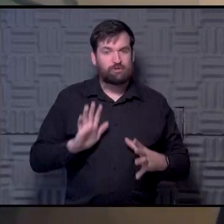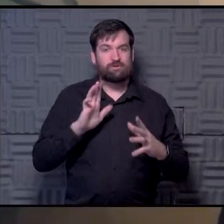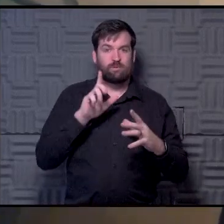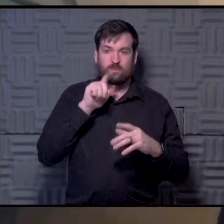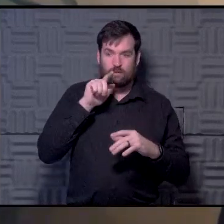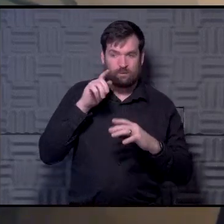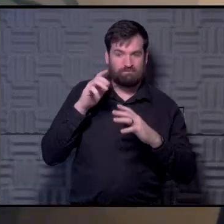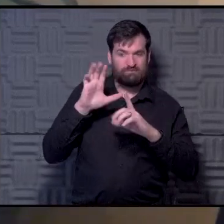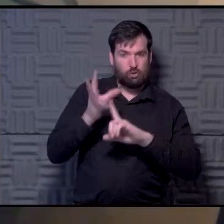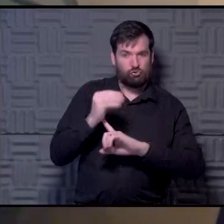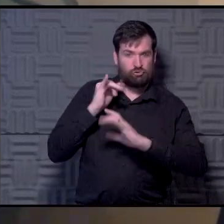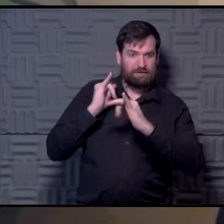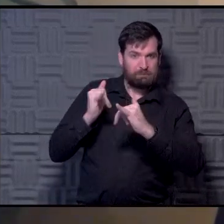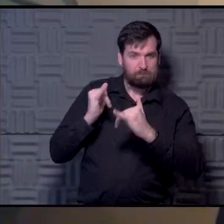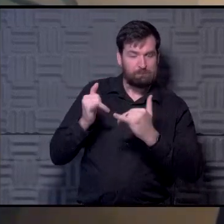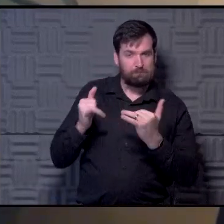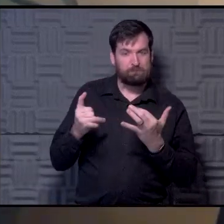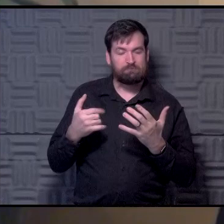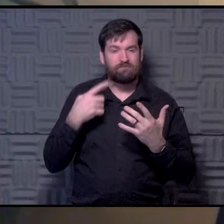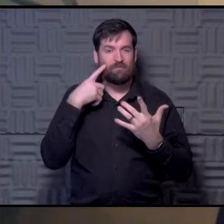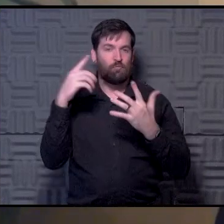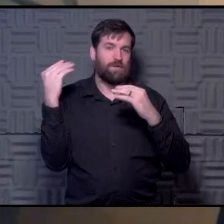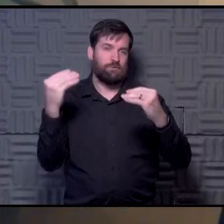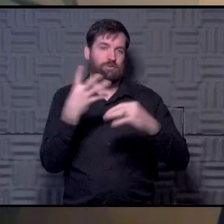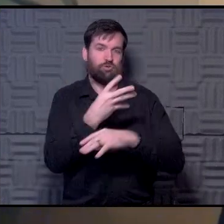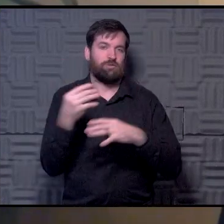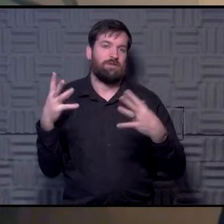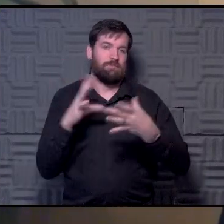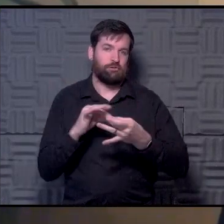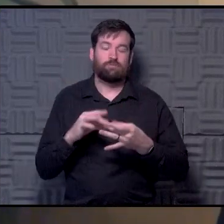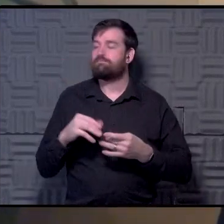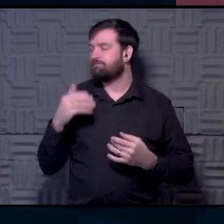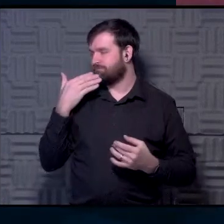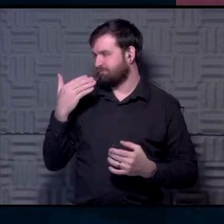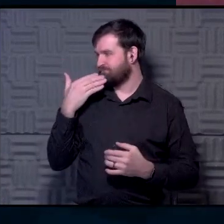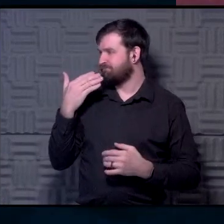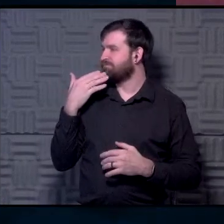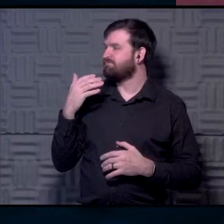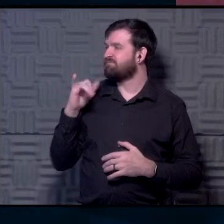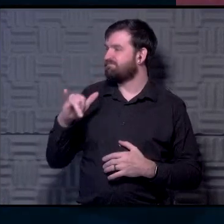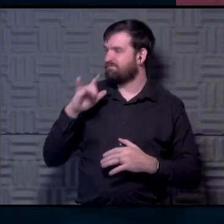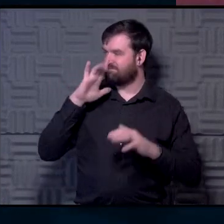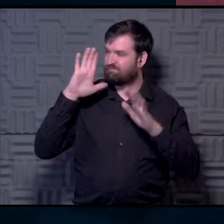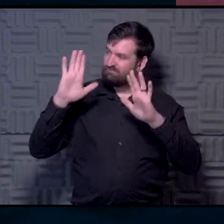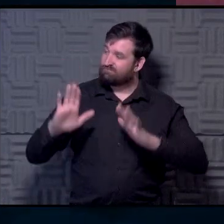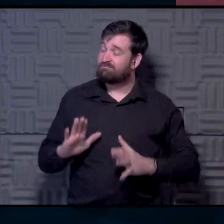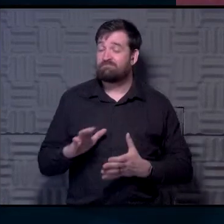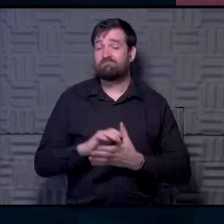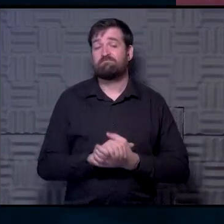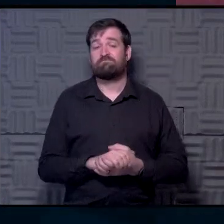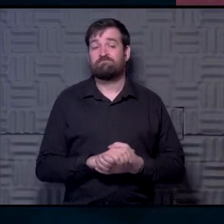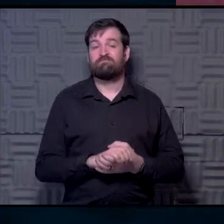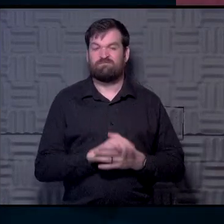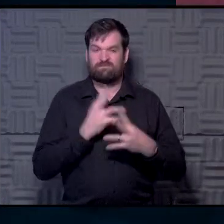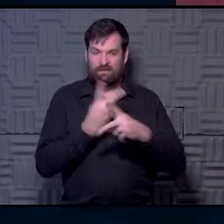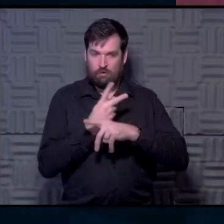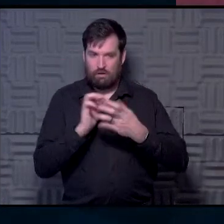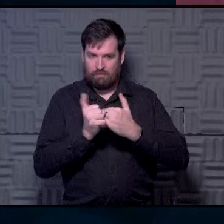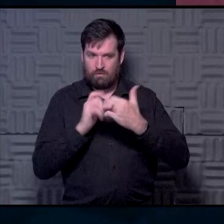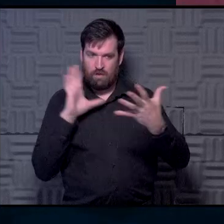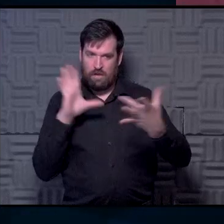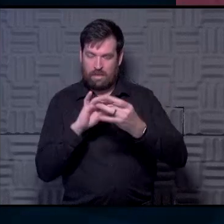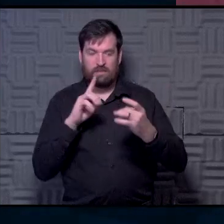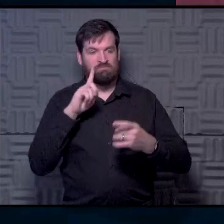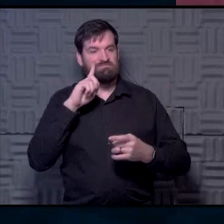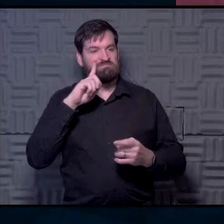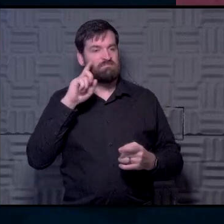proximity with our community members for education and messaging. Yeah, thank you. That's brilliant. I bet let's figure out how to connect, because I'm